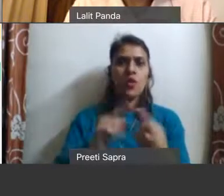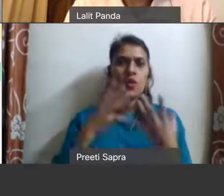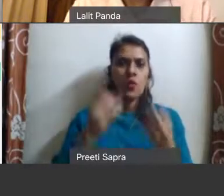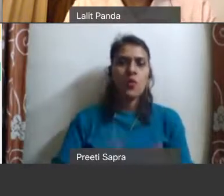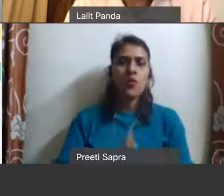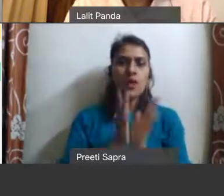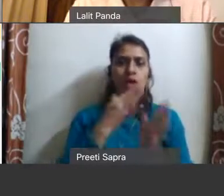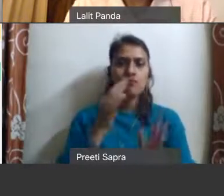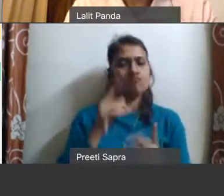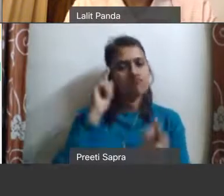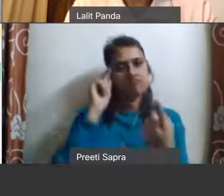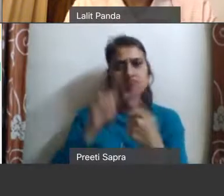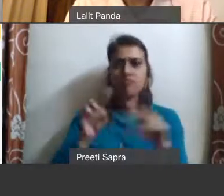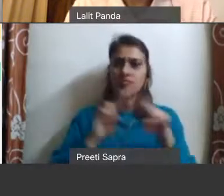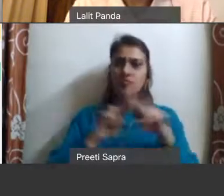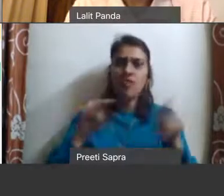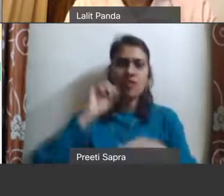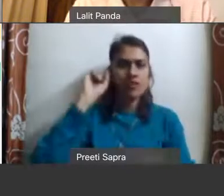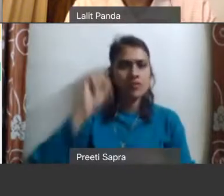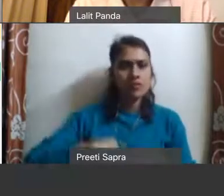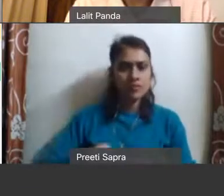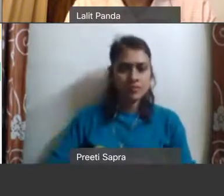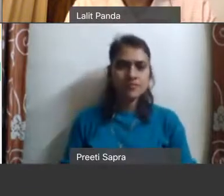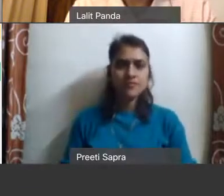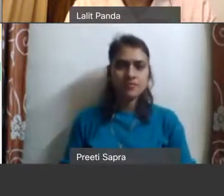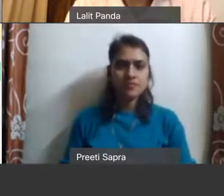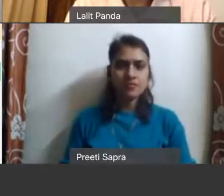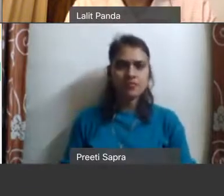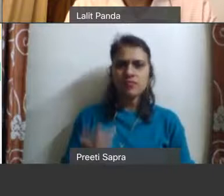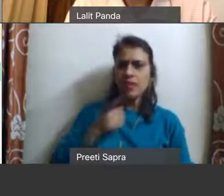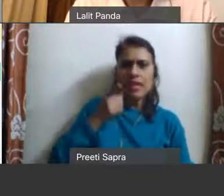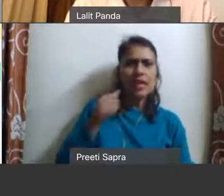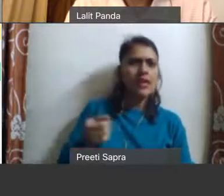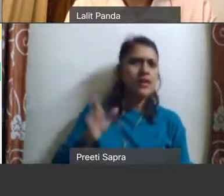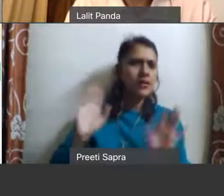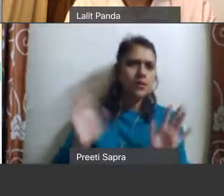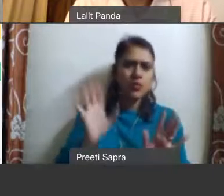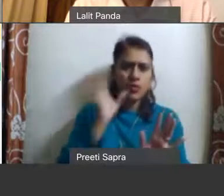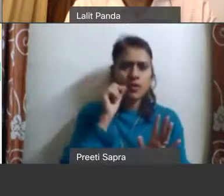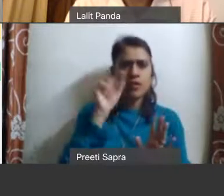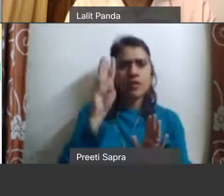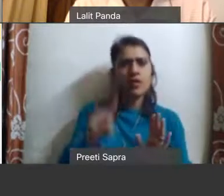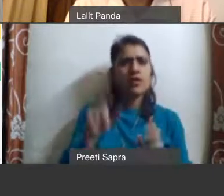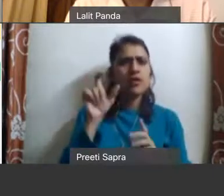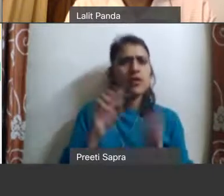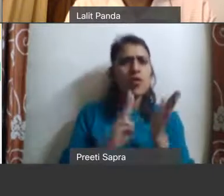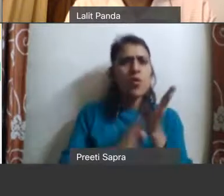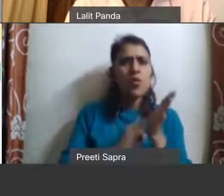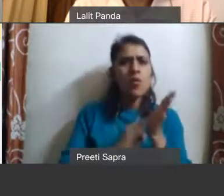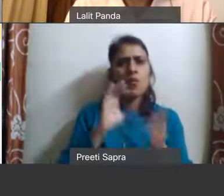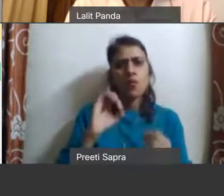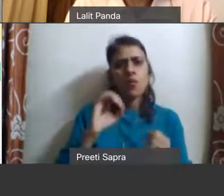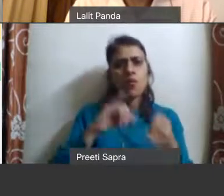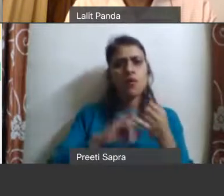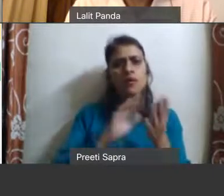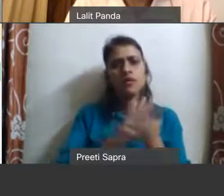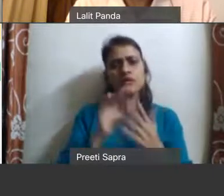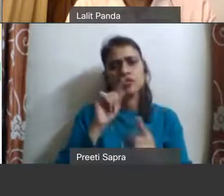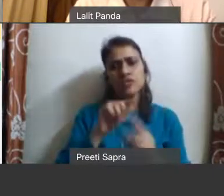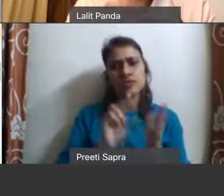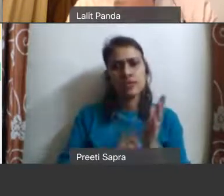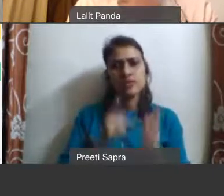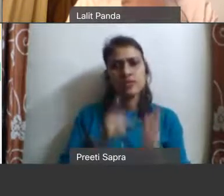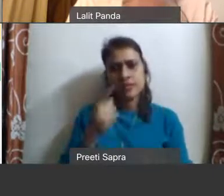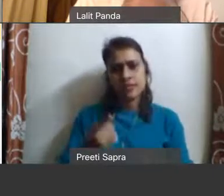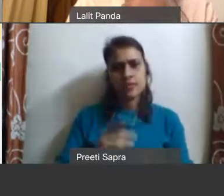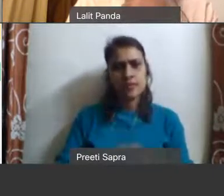So I completely agree with Rishi. I do not claim that CA would in any obvious manner satisfy